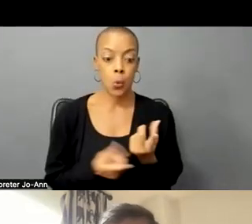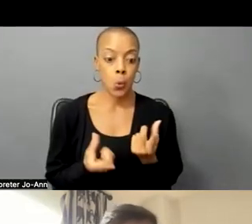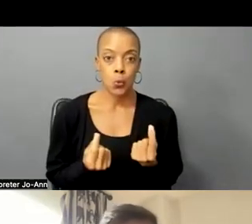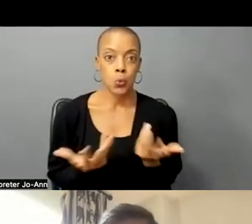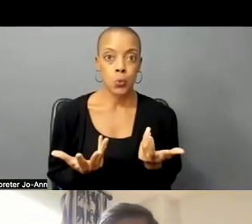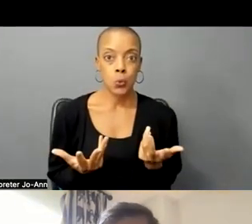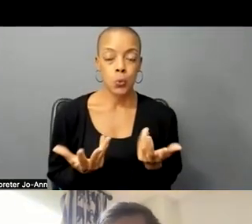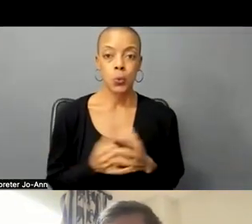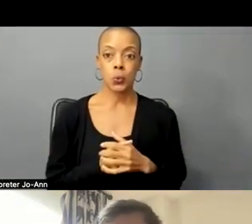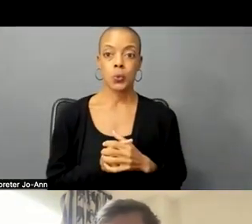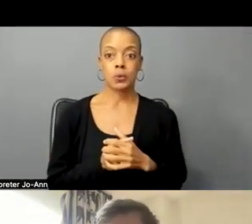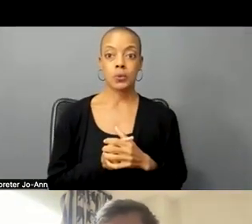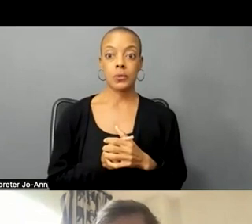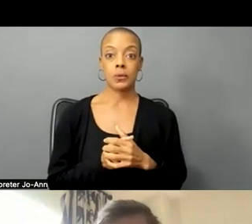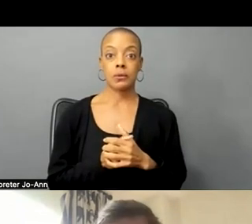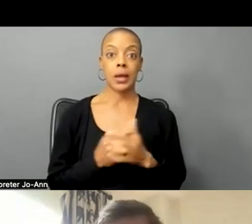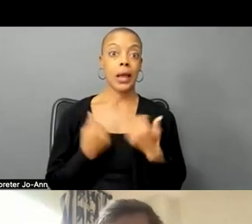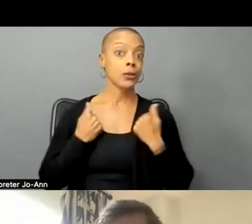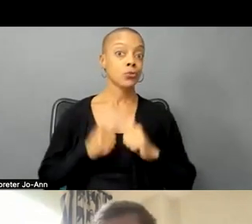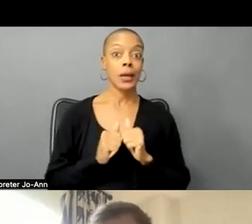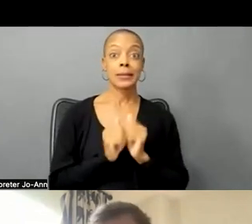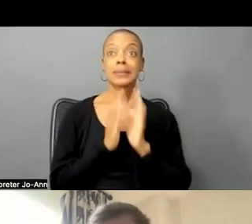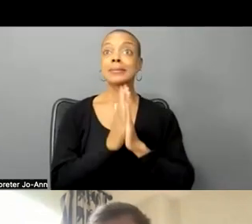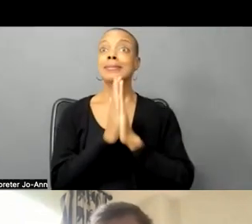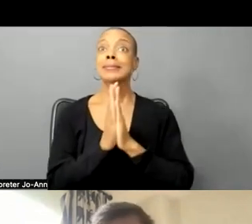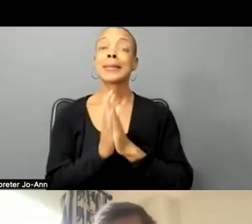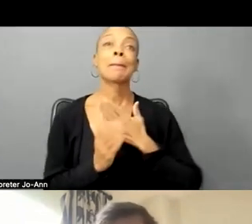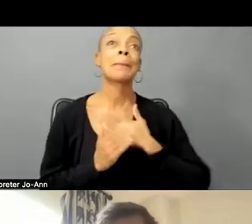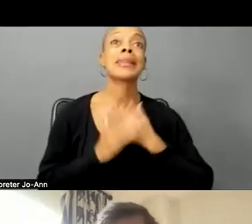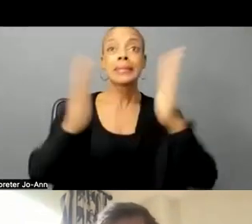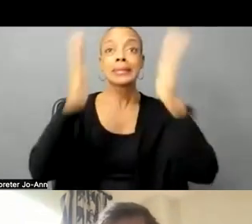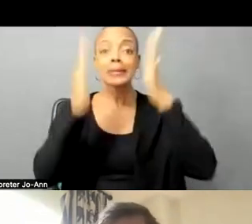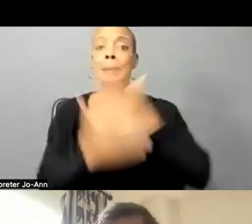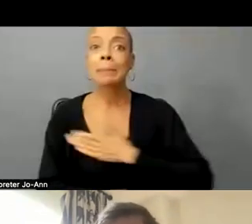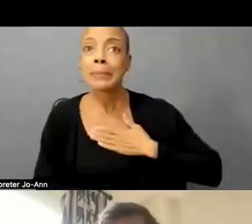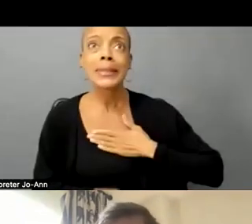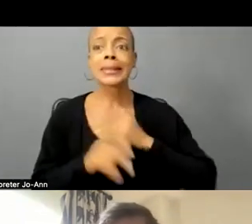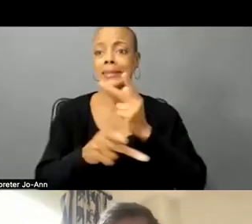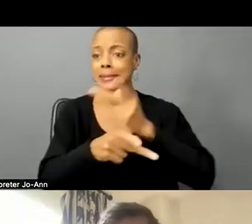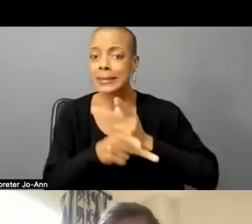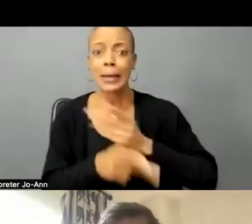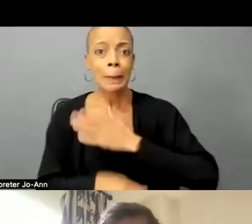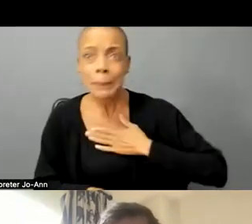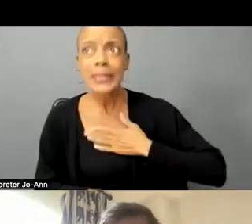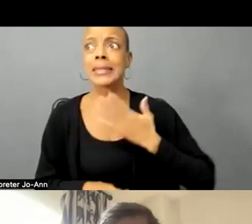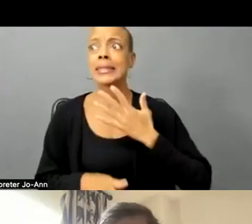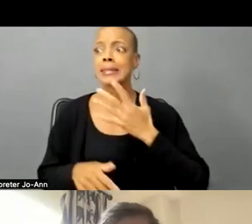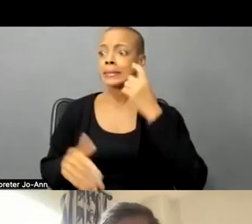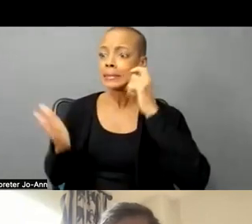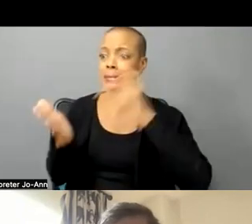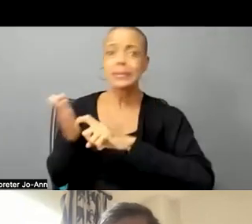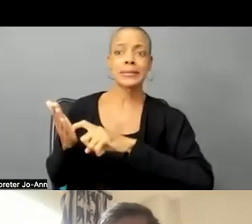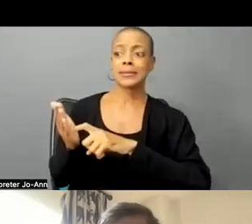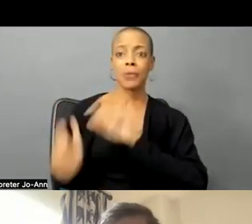can try to beg people to care about people who are brutalized by this system. But the